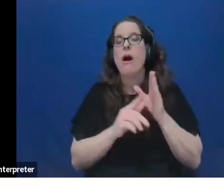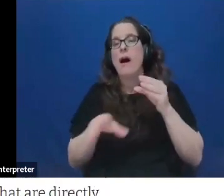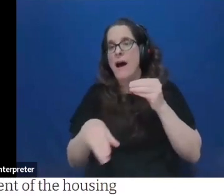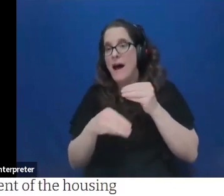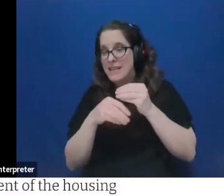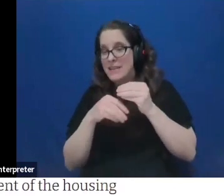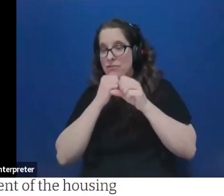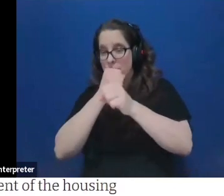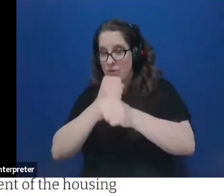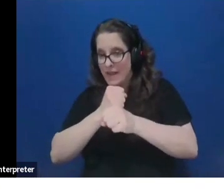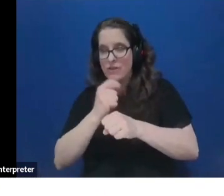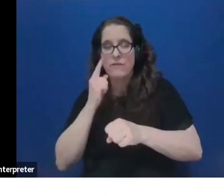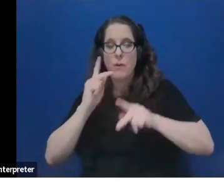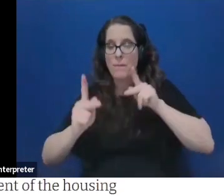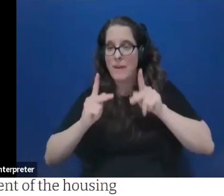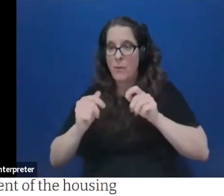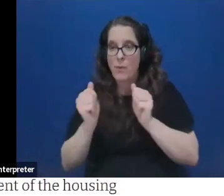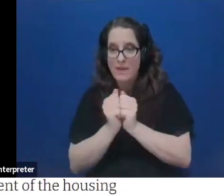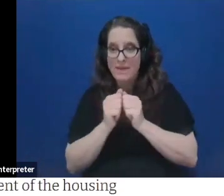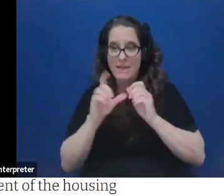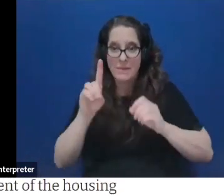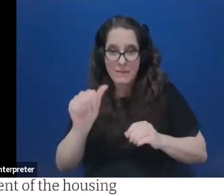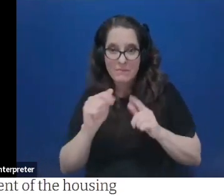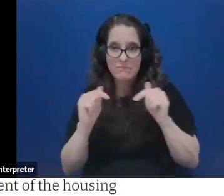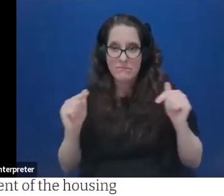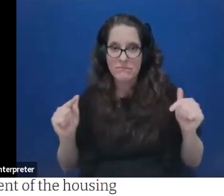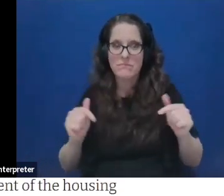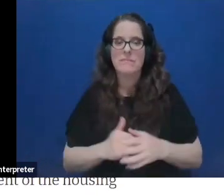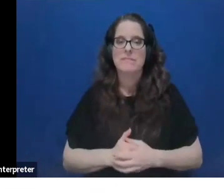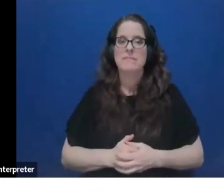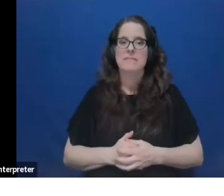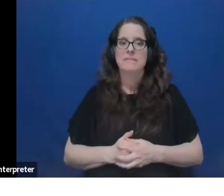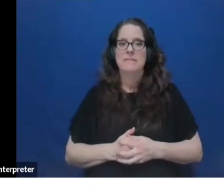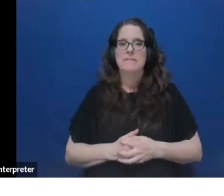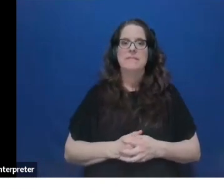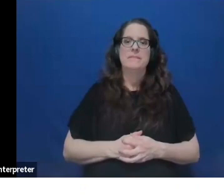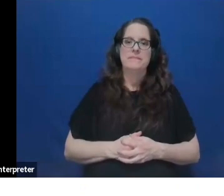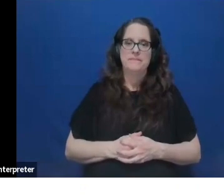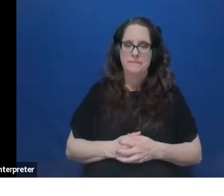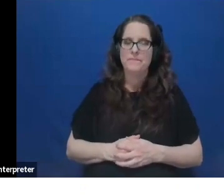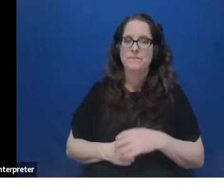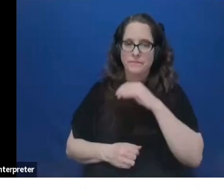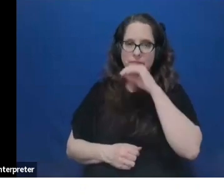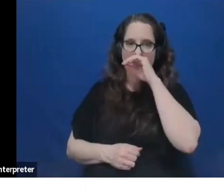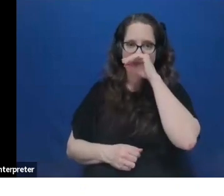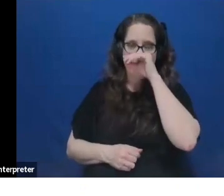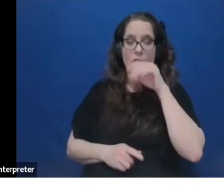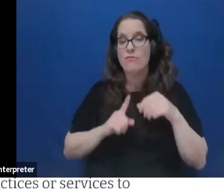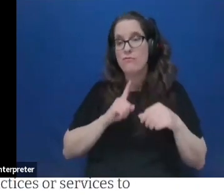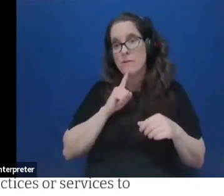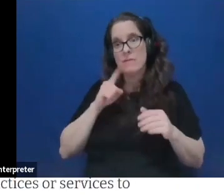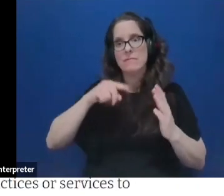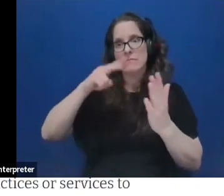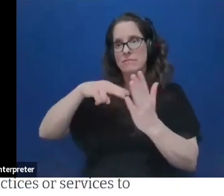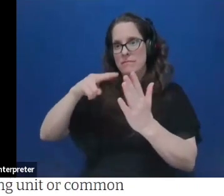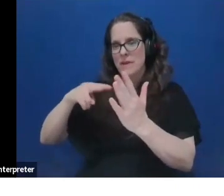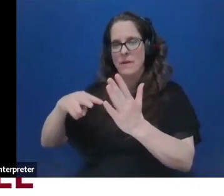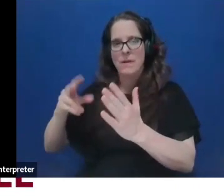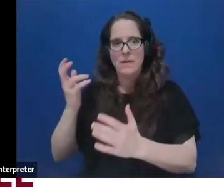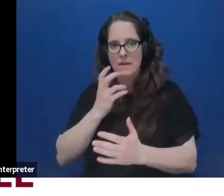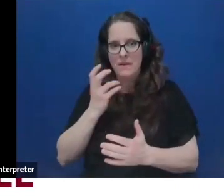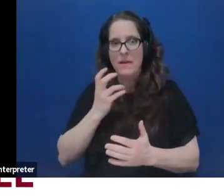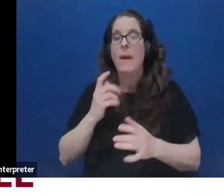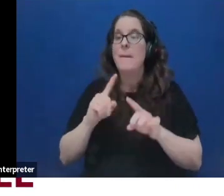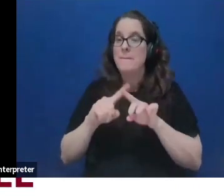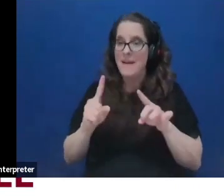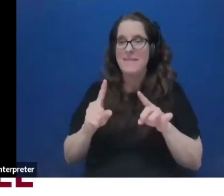gets really wonky, but and you have to look at it carefully. But for in the most part, you can find